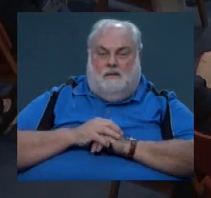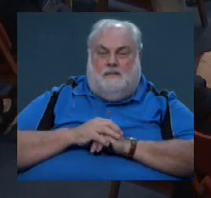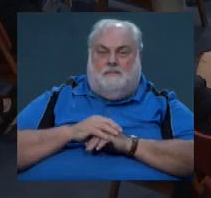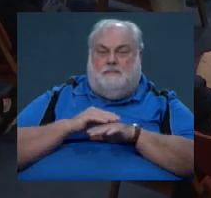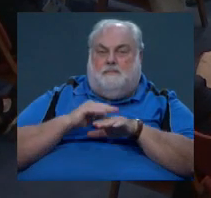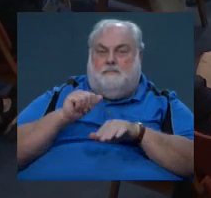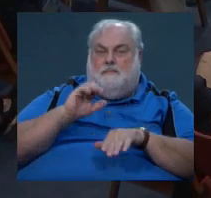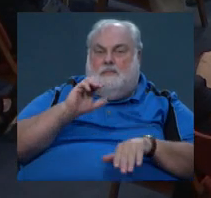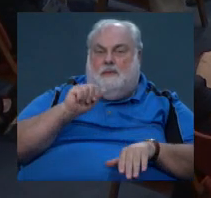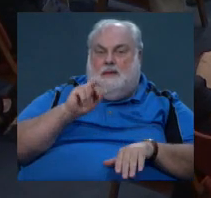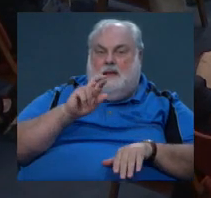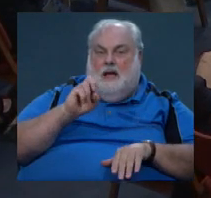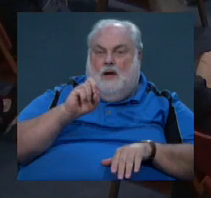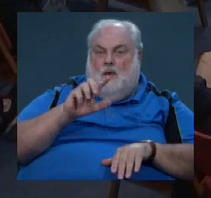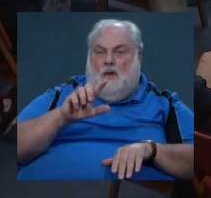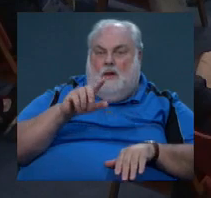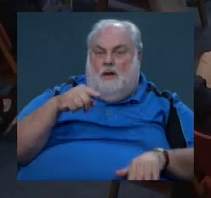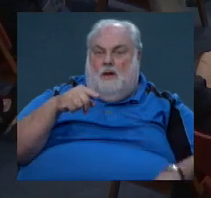Perkins.